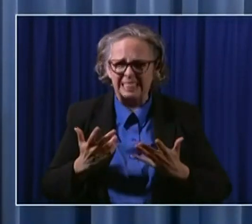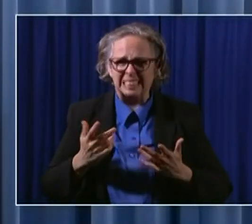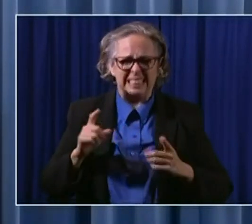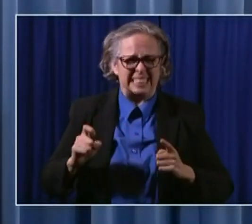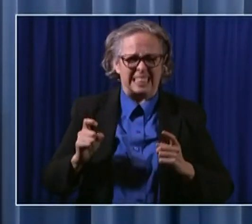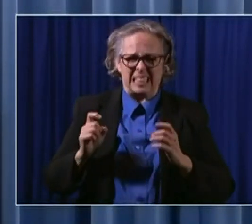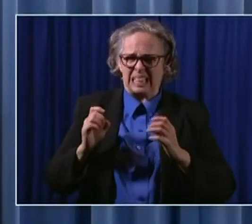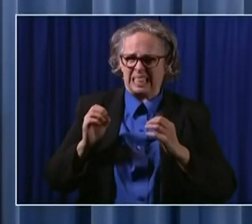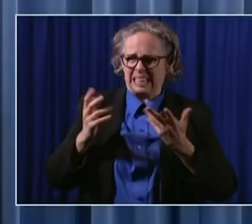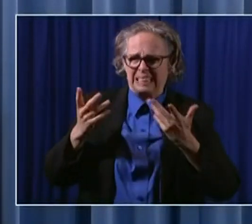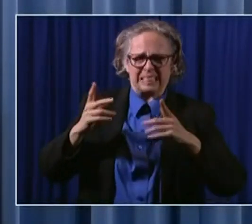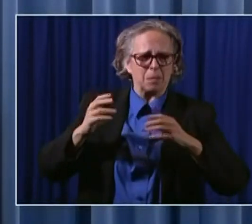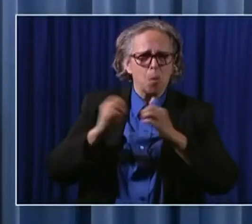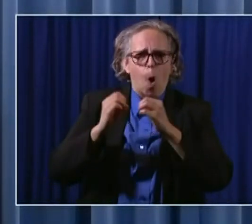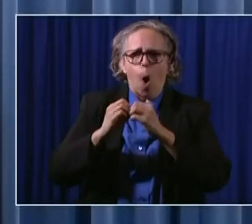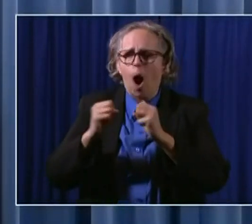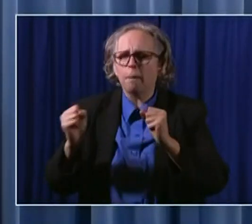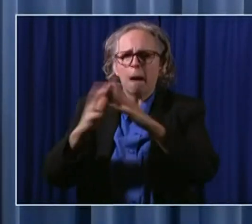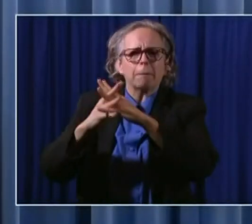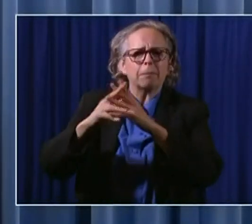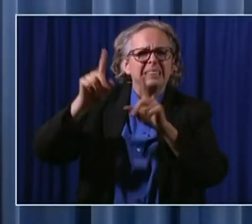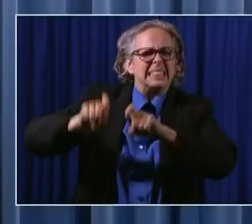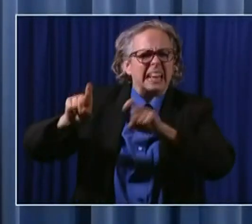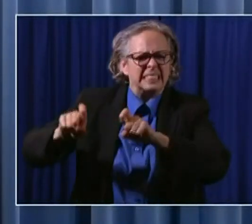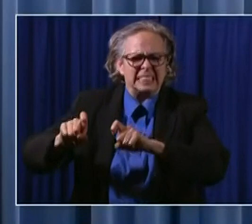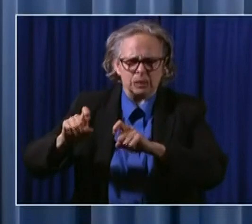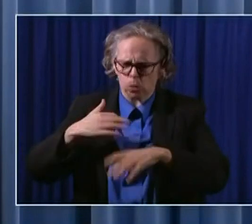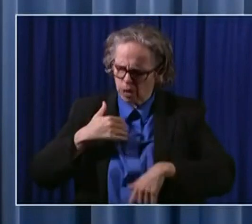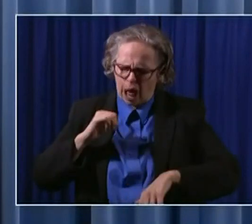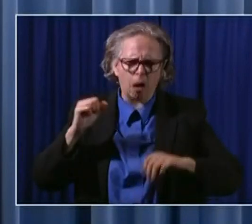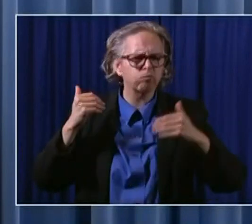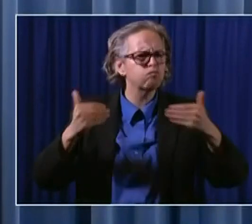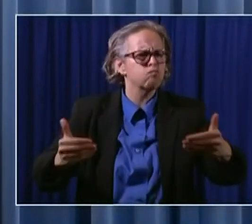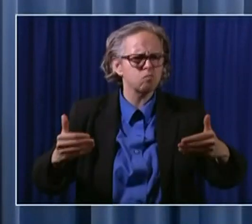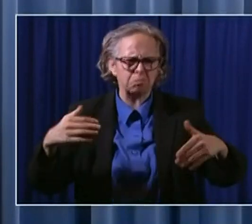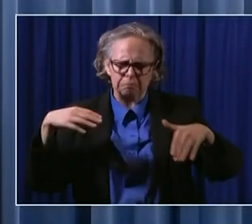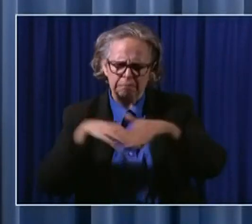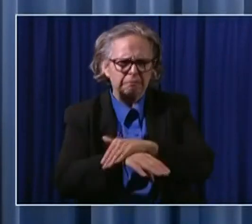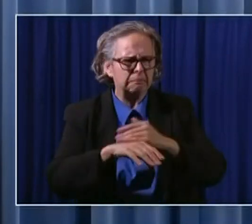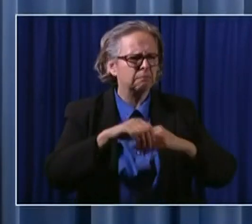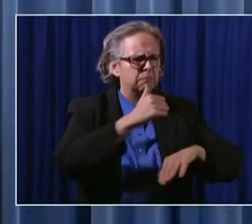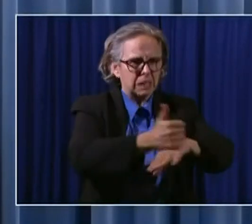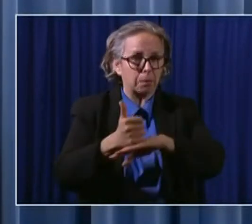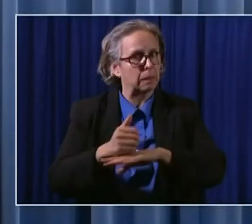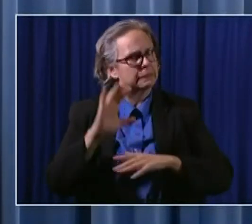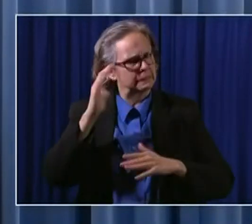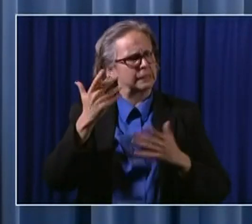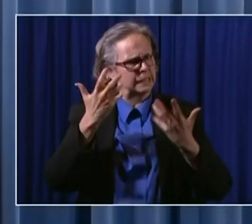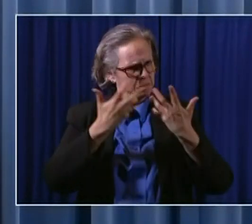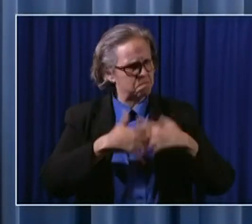exceedingly successful, particularly in going to underserved areas. So if you have an underserved area,